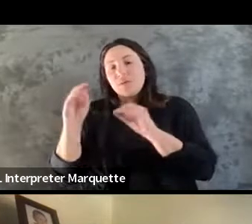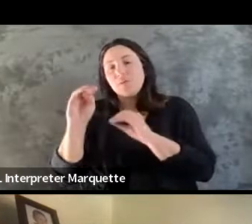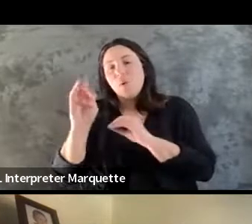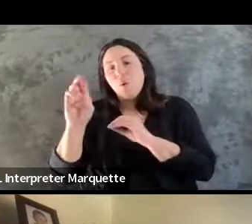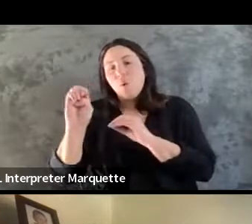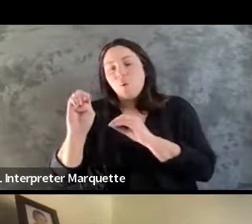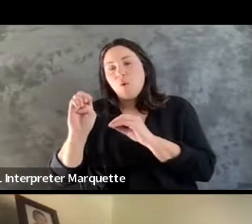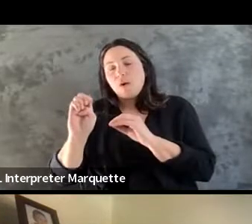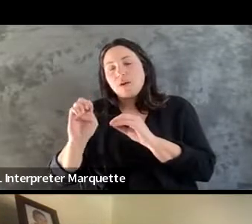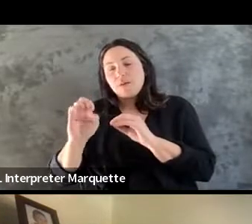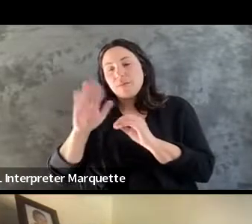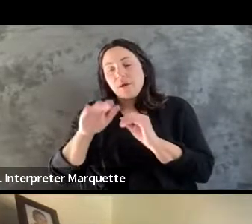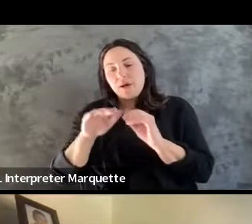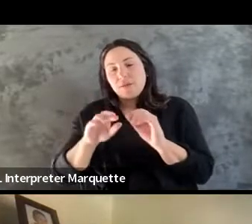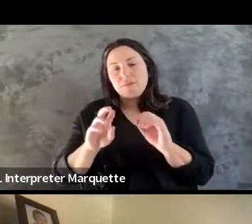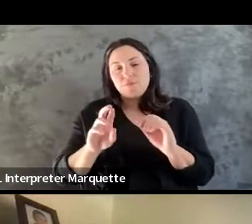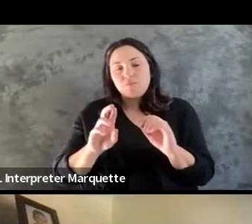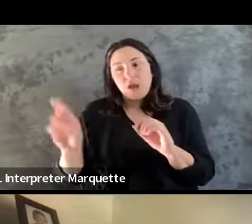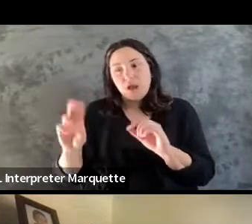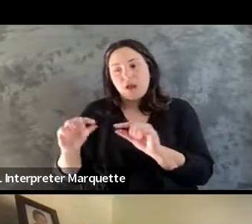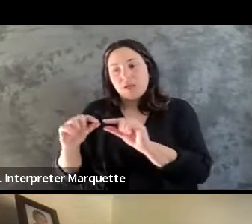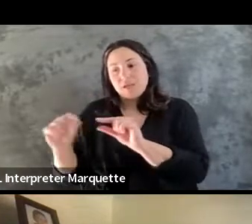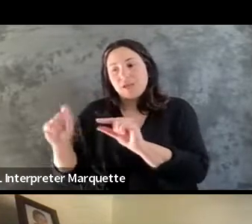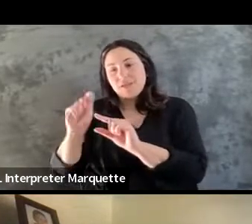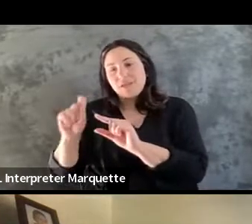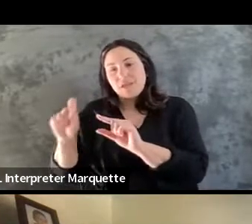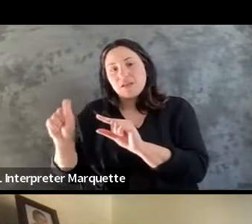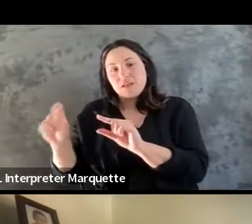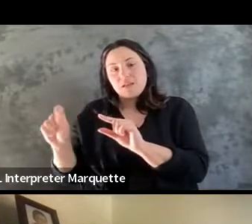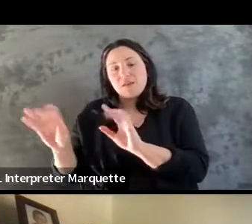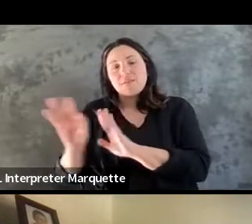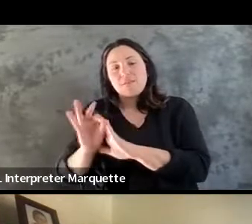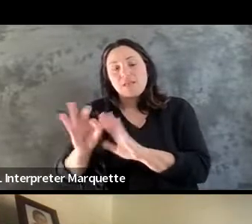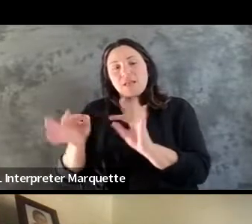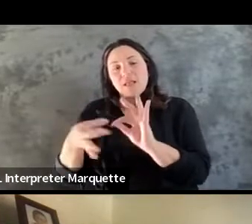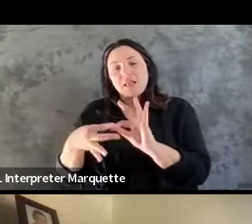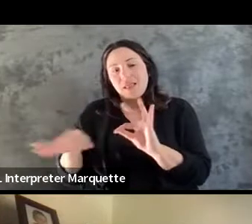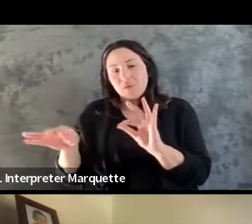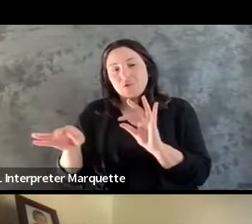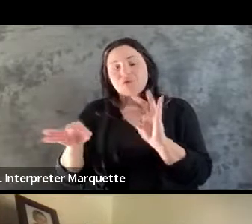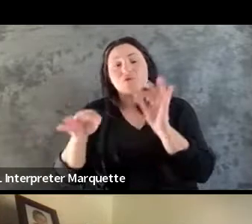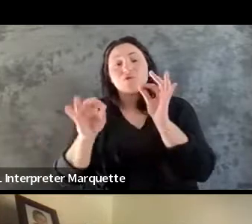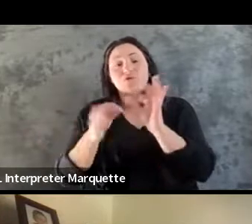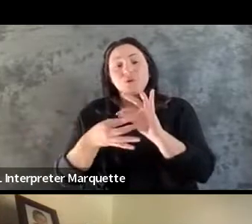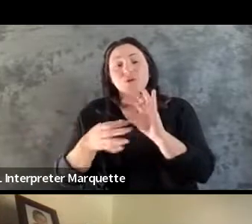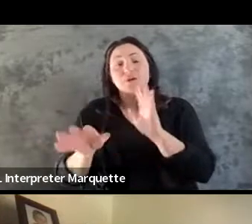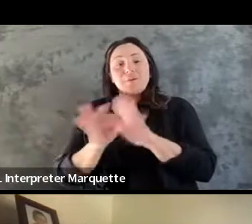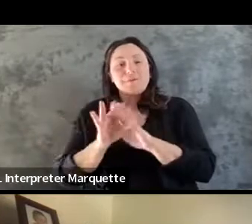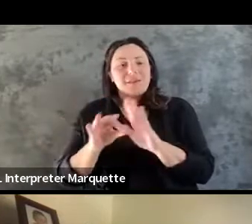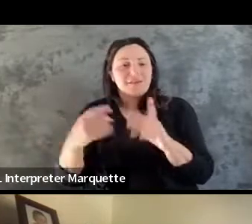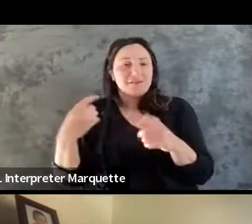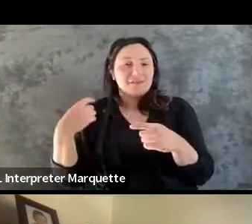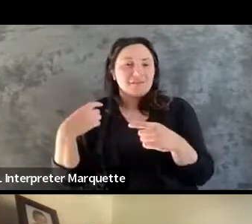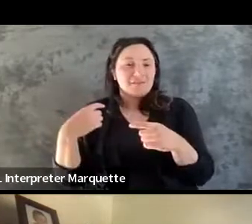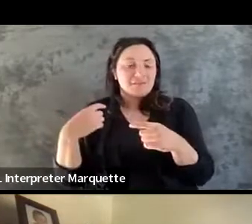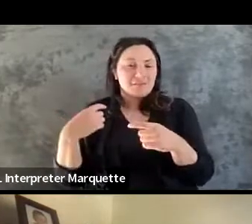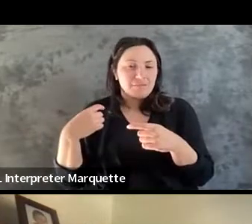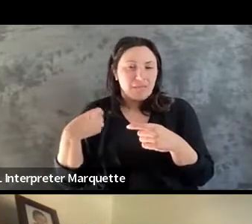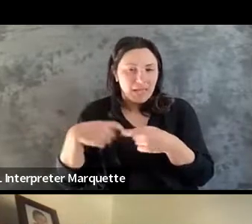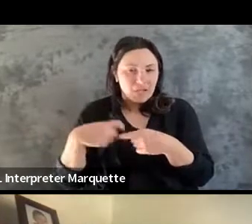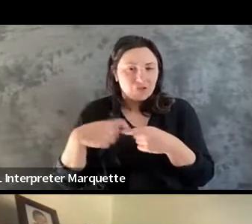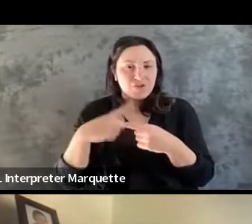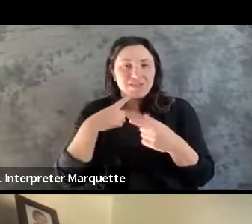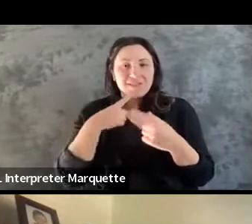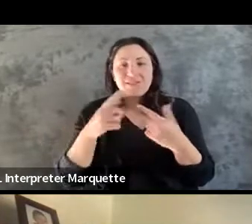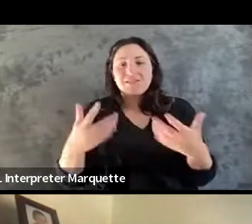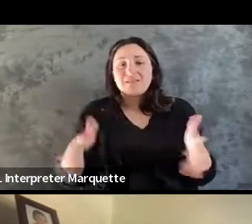dots in the bottom right corner of your screen. Select Language Interpretation, then choose Spanish and click Done. If you wish to